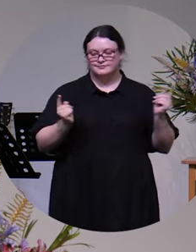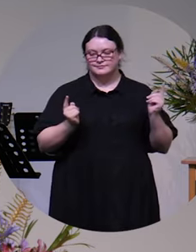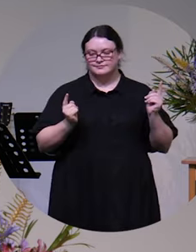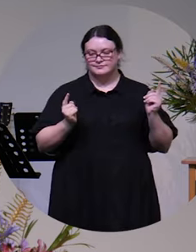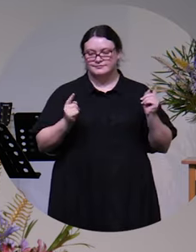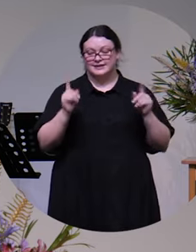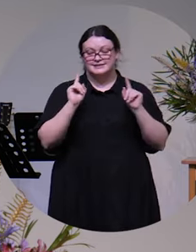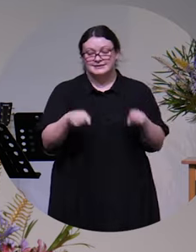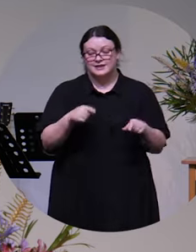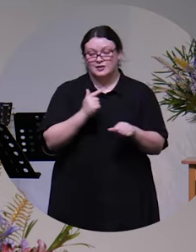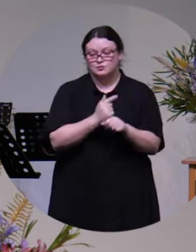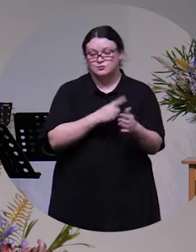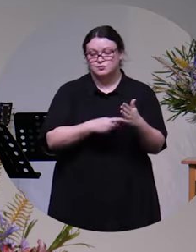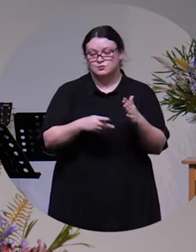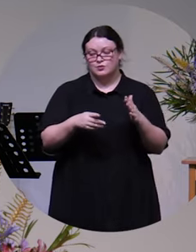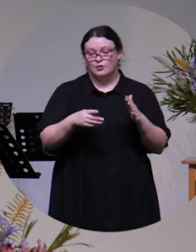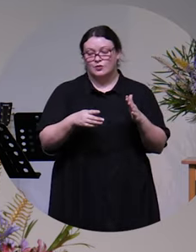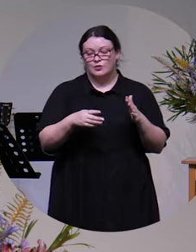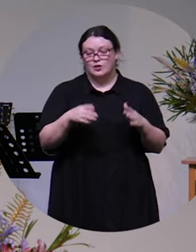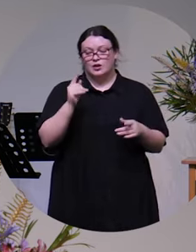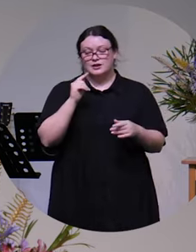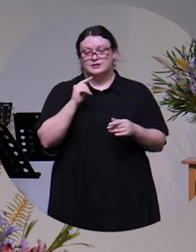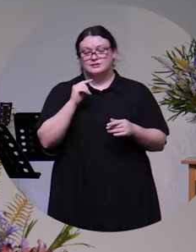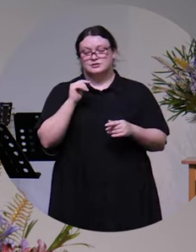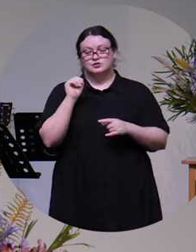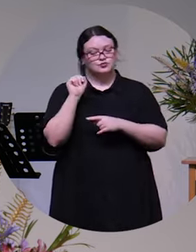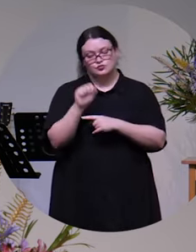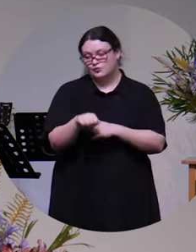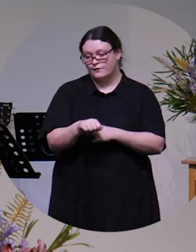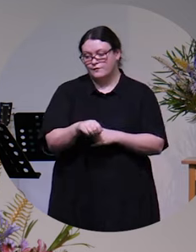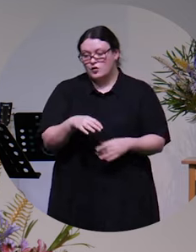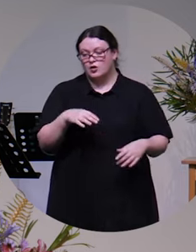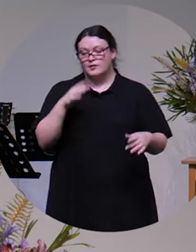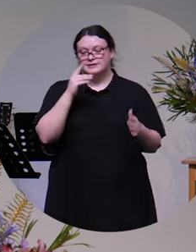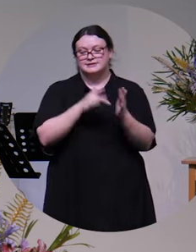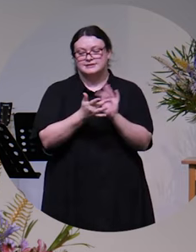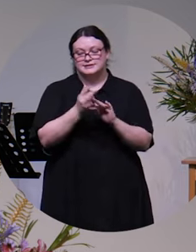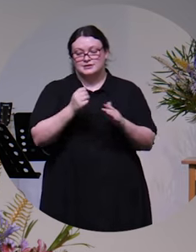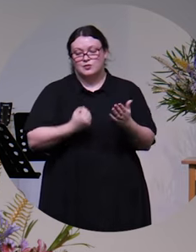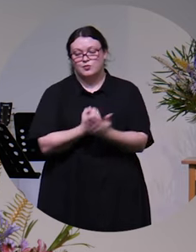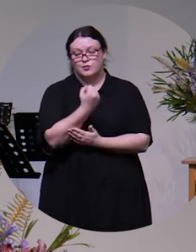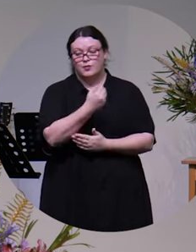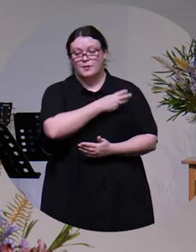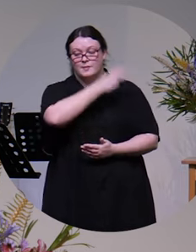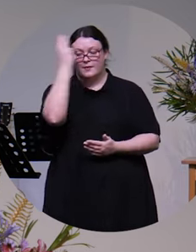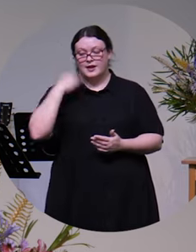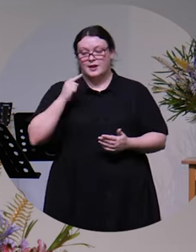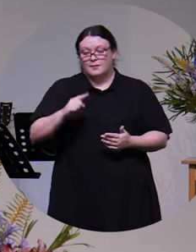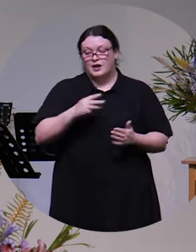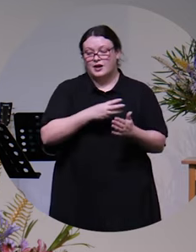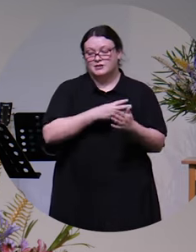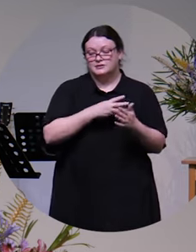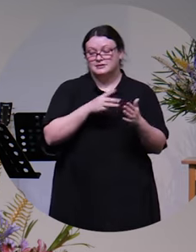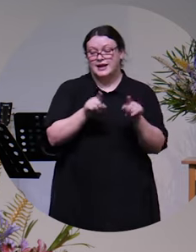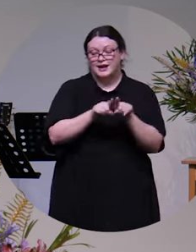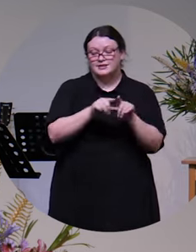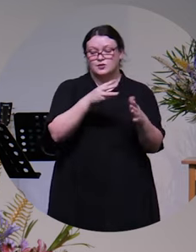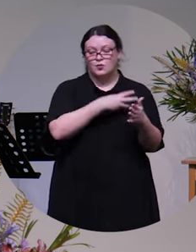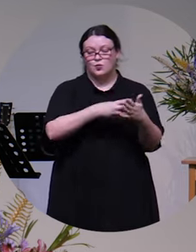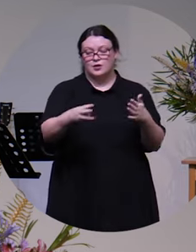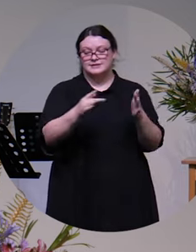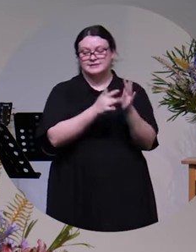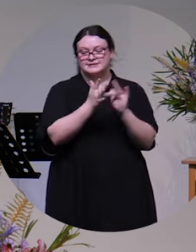with God and was God, and who as God brought all things into being. I think there is